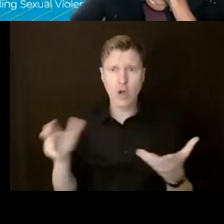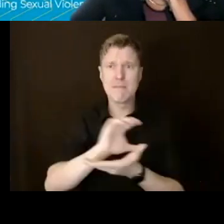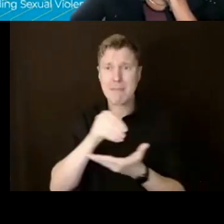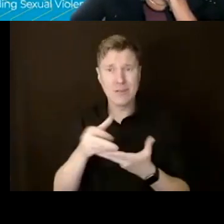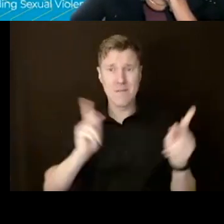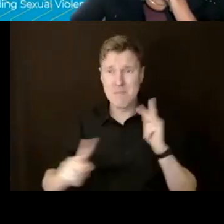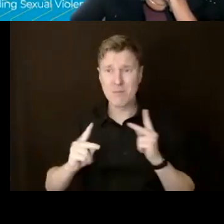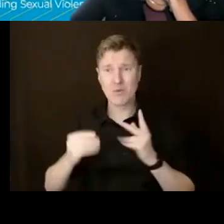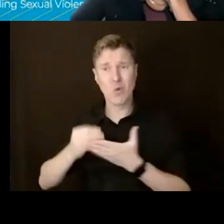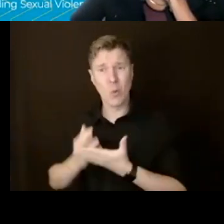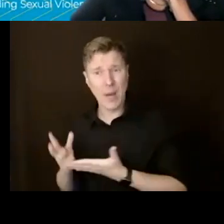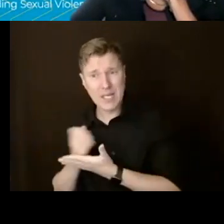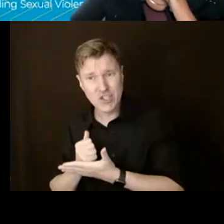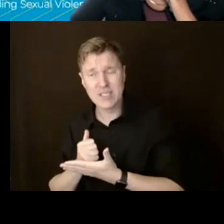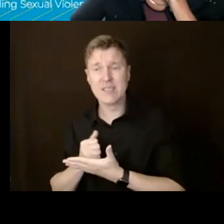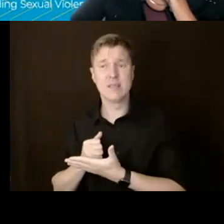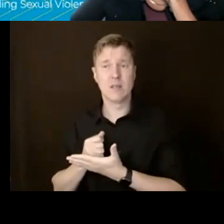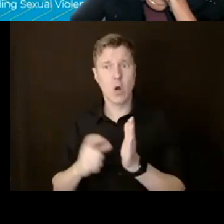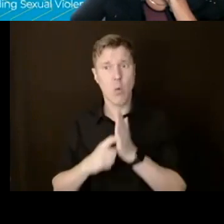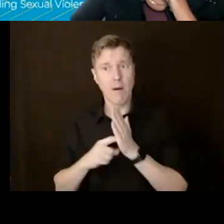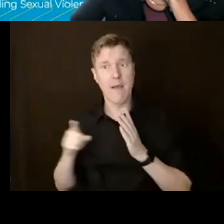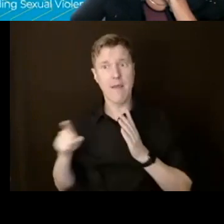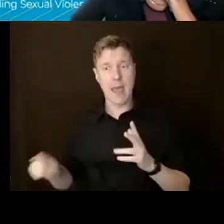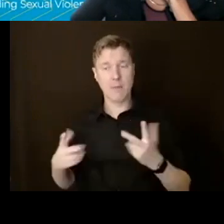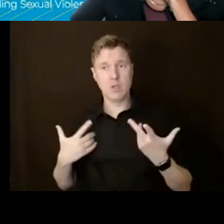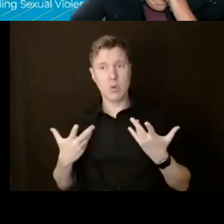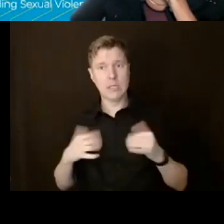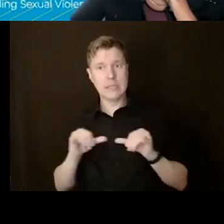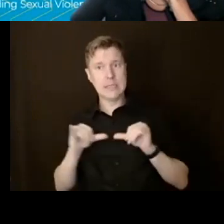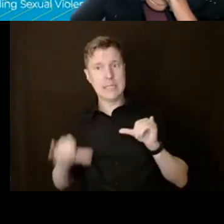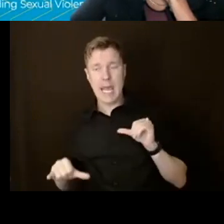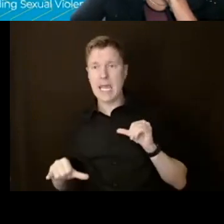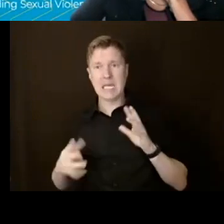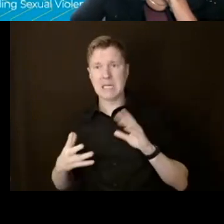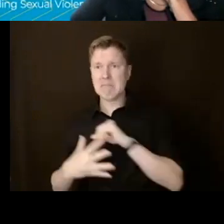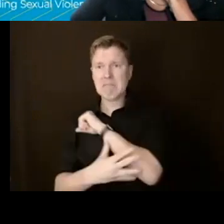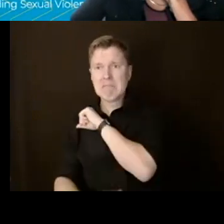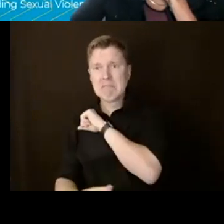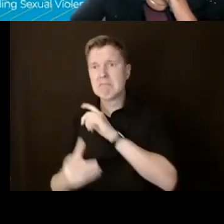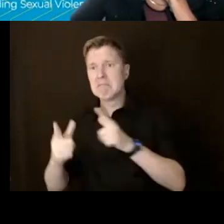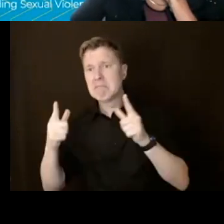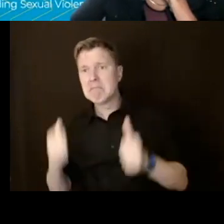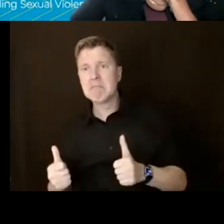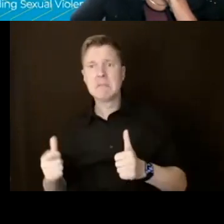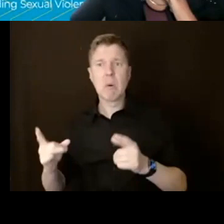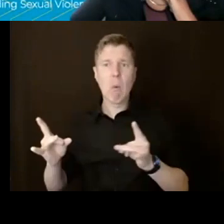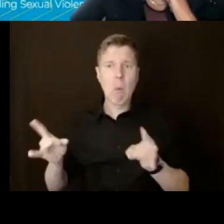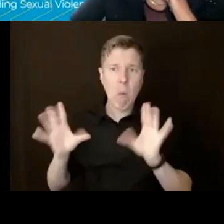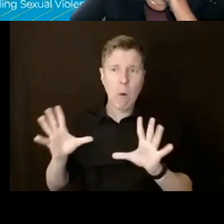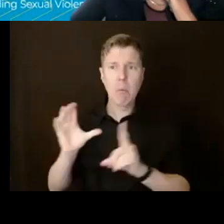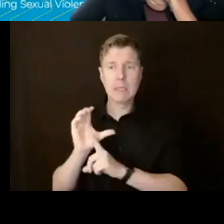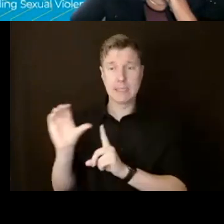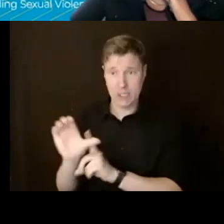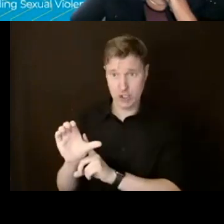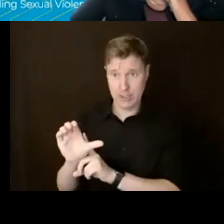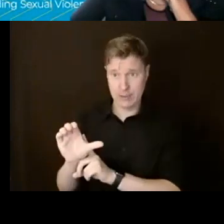and incomes, requiring them to stay in unlivable and horrific conditions. This